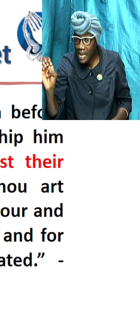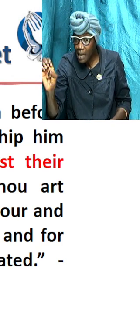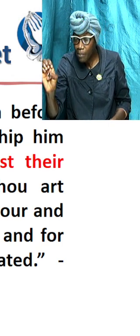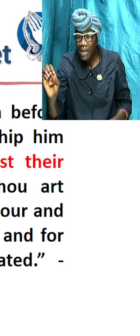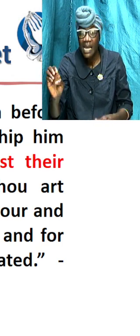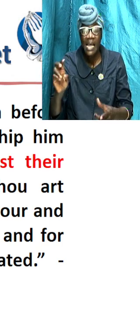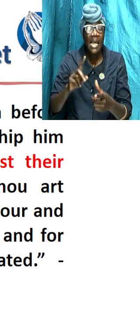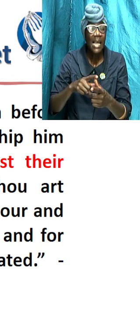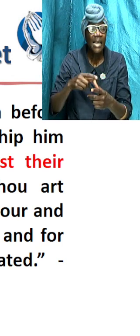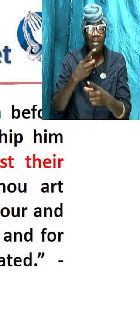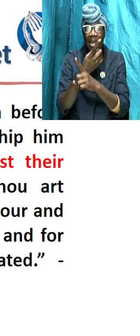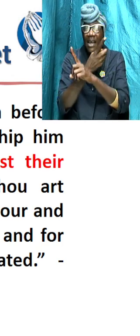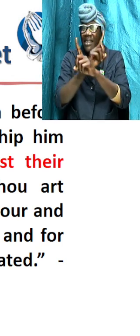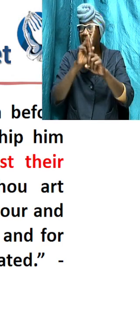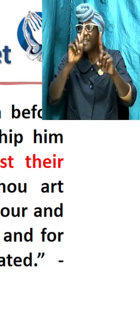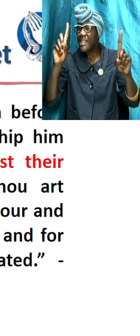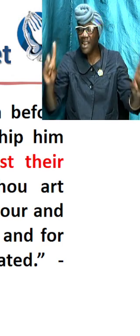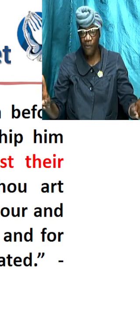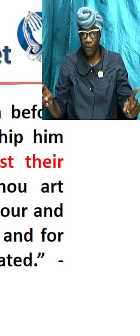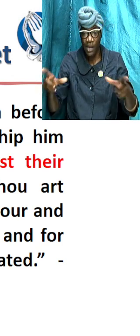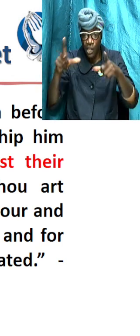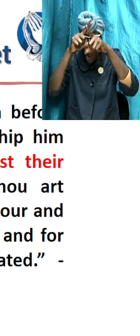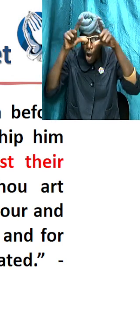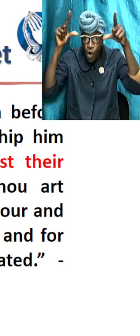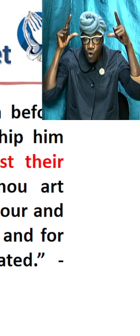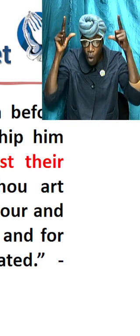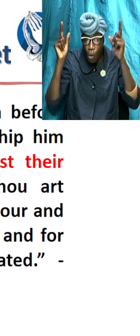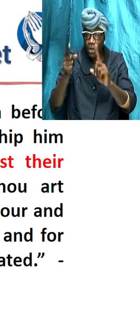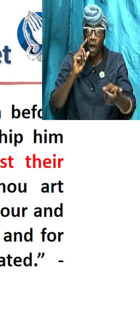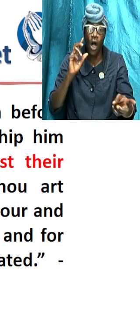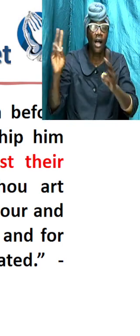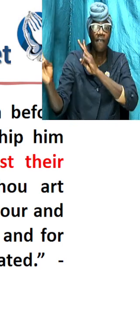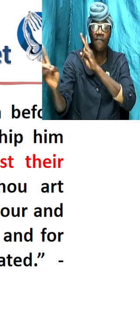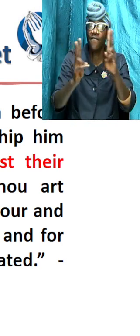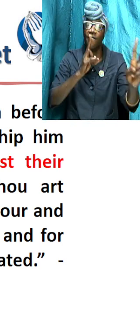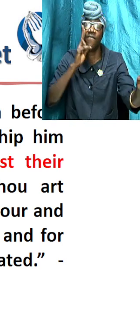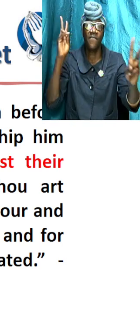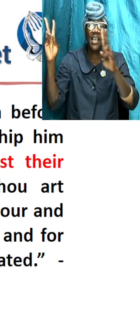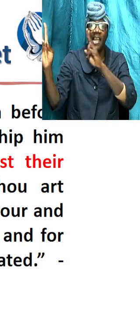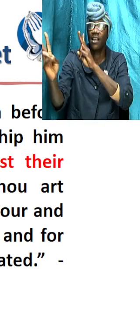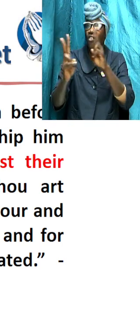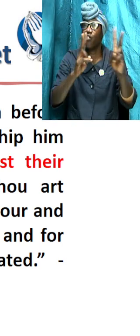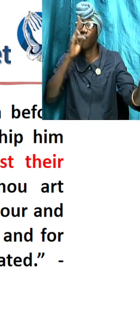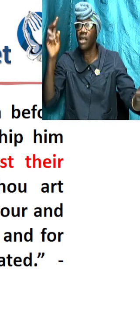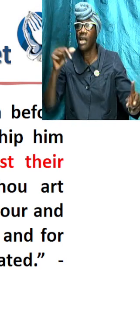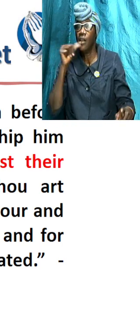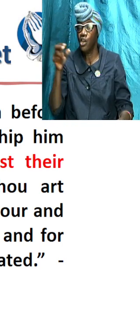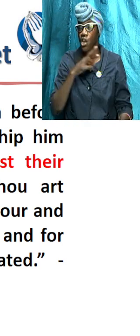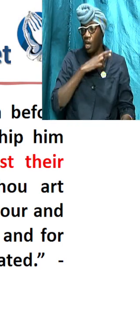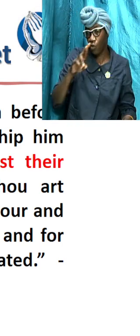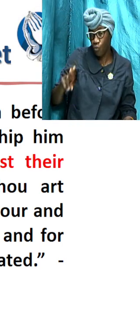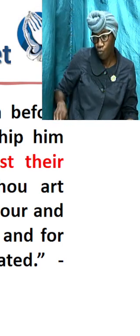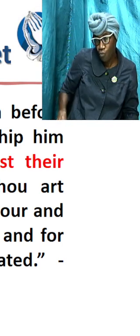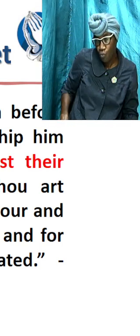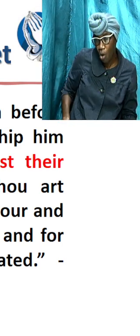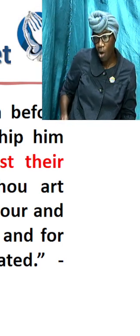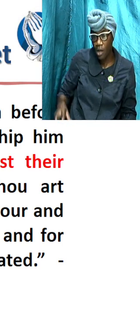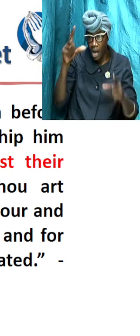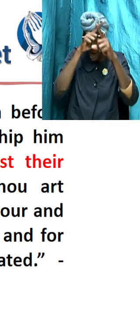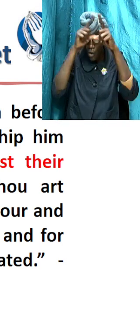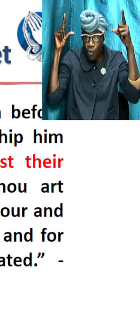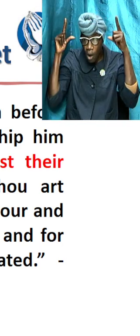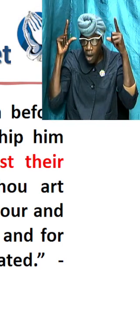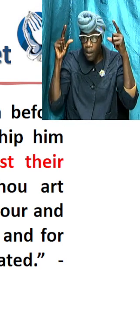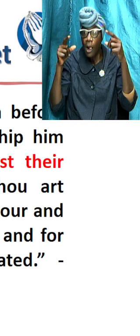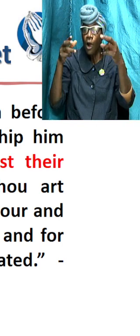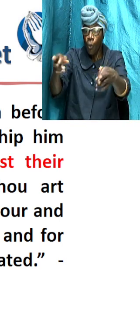to a crown of victory. Amen. It speaks to a crown of, it's not a royalty crown. It's a crown of